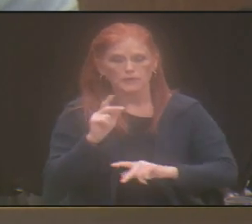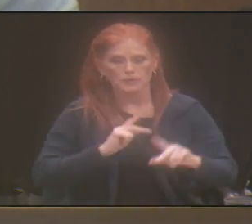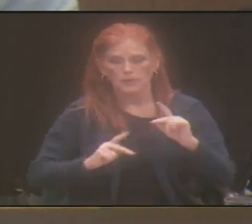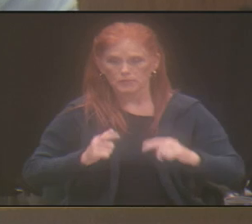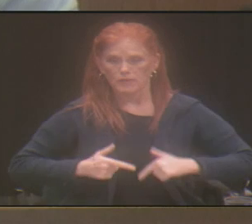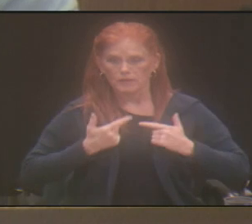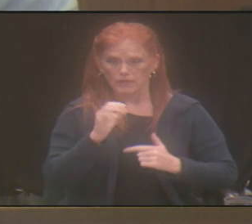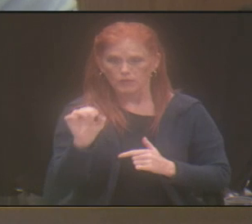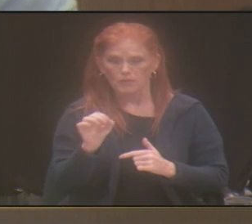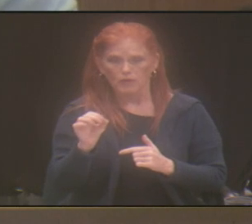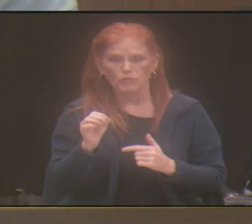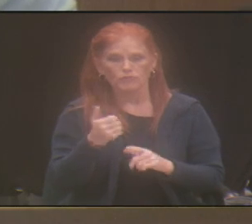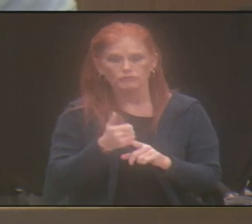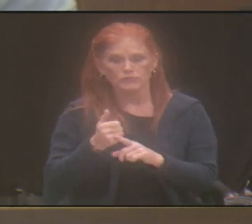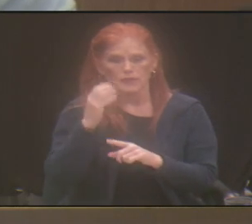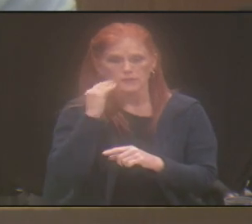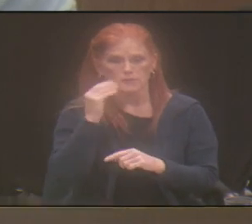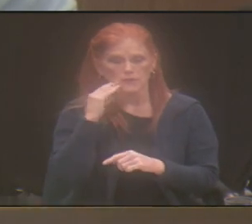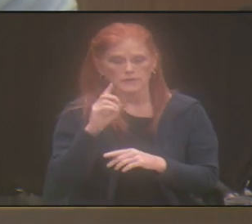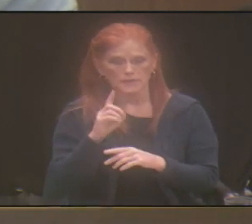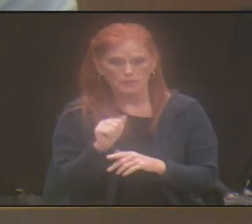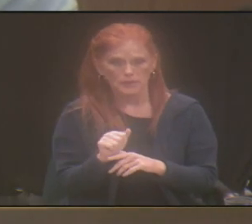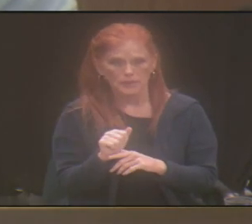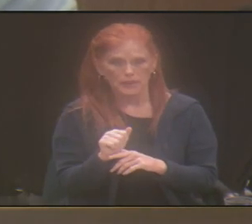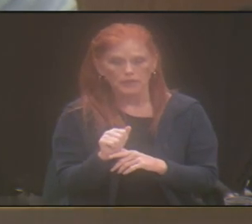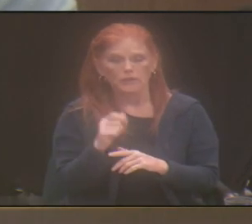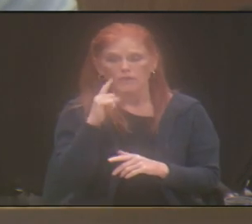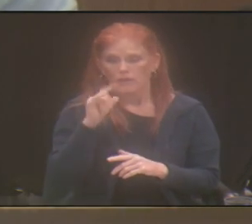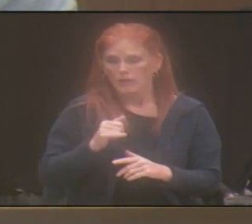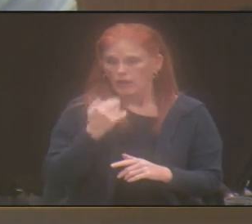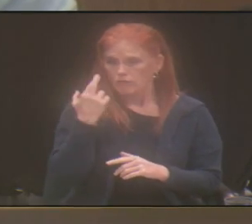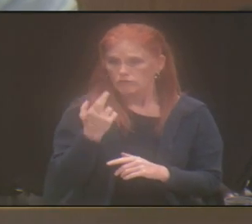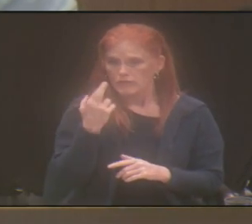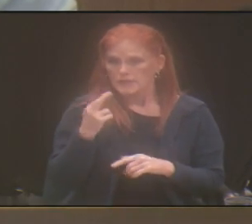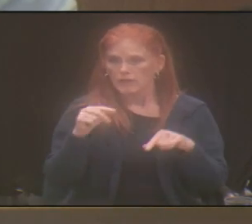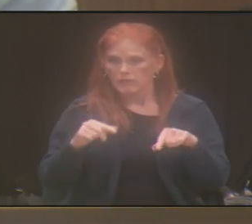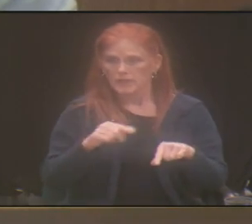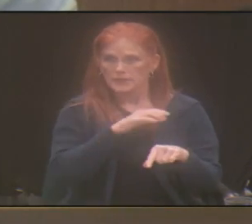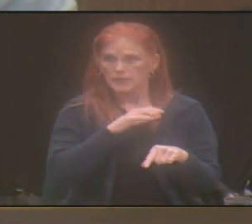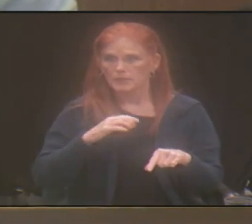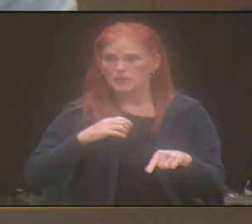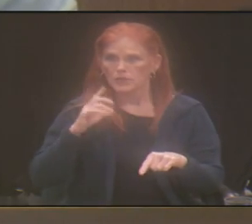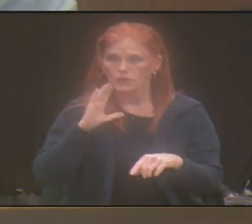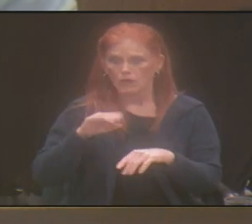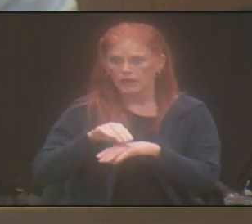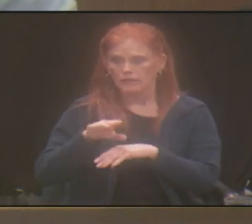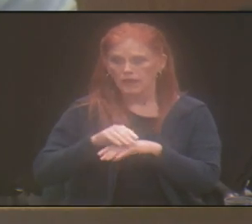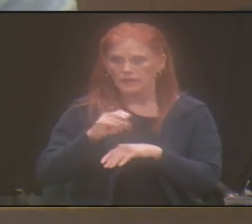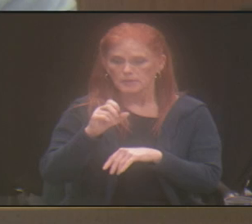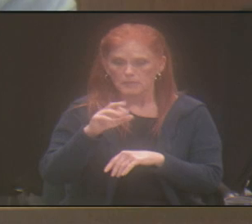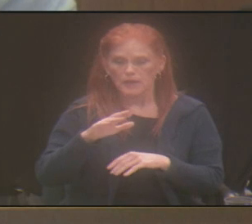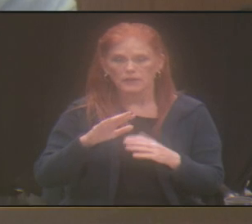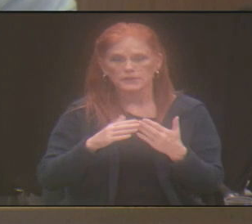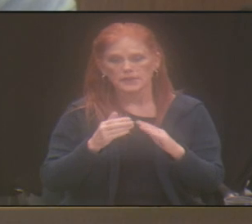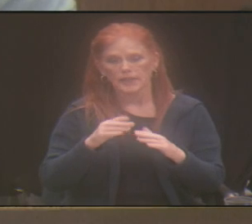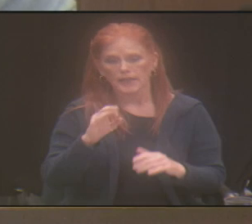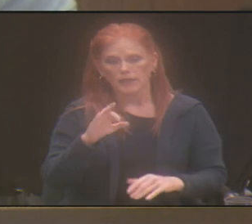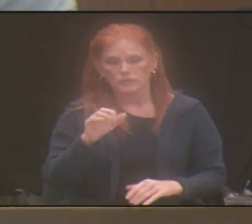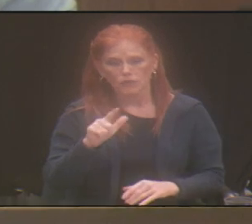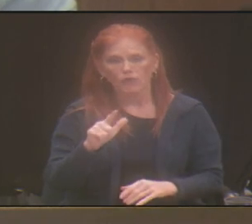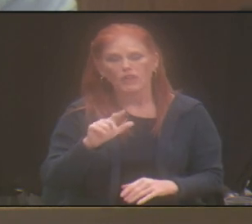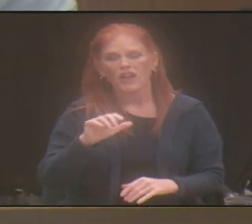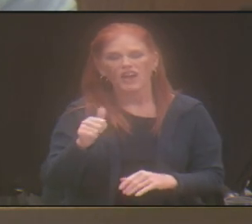Omaha who experience disabilities. To this end, the Commission will advise the Mayor, City Council, City Department heads,